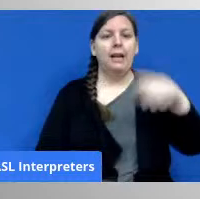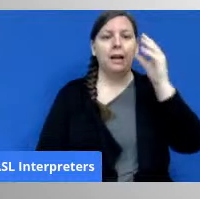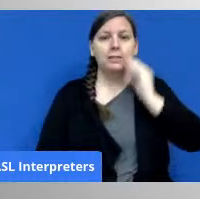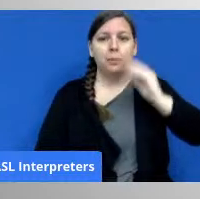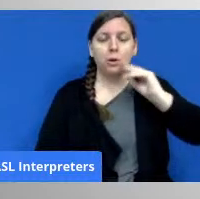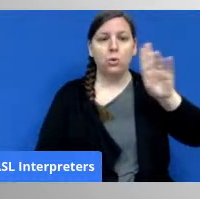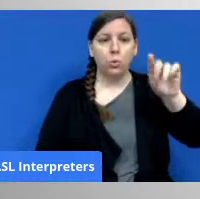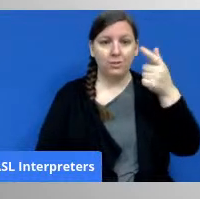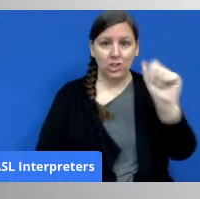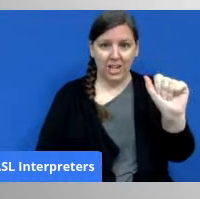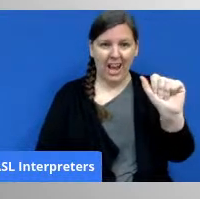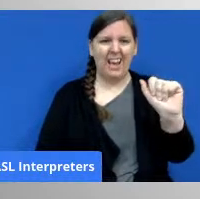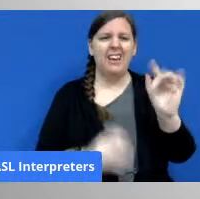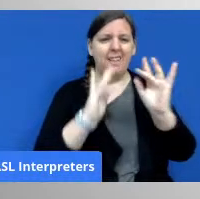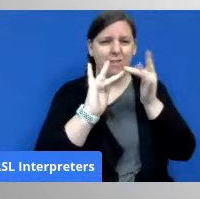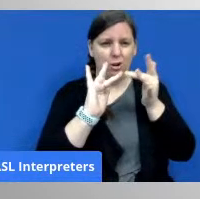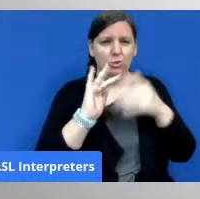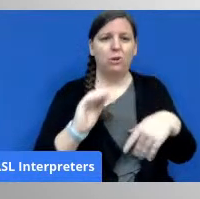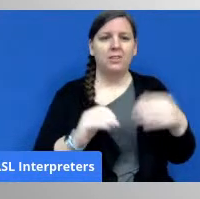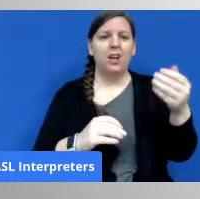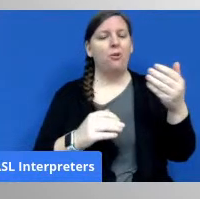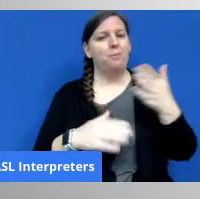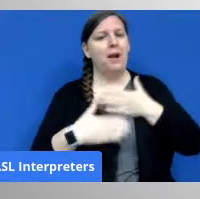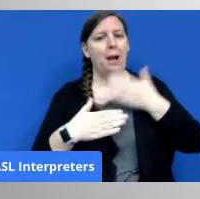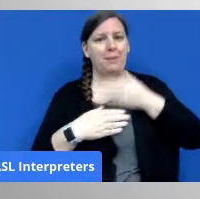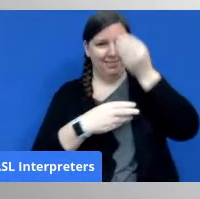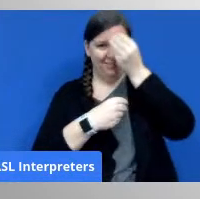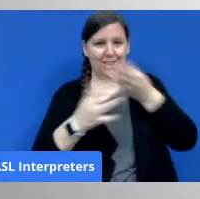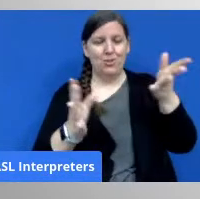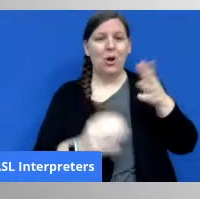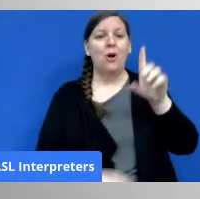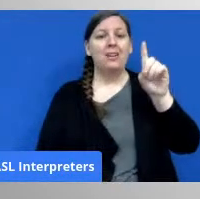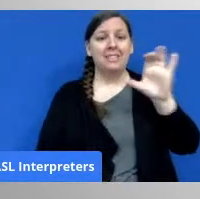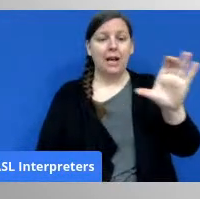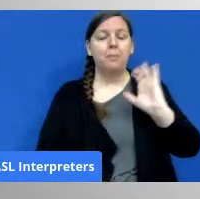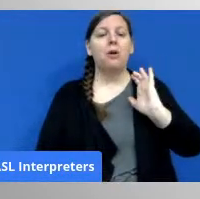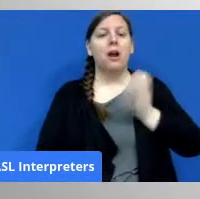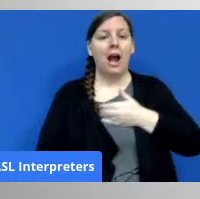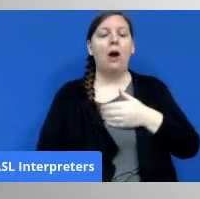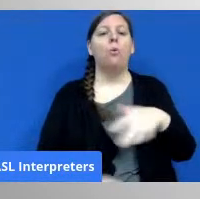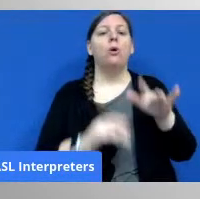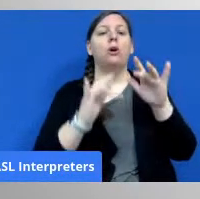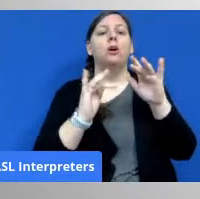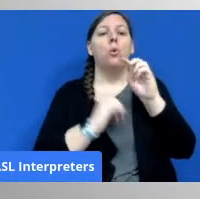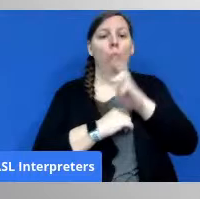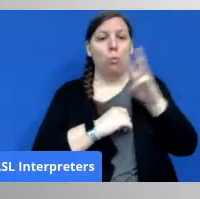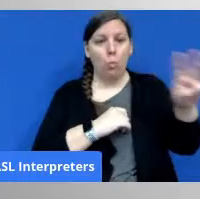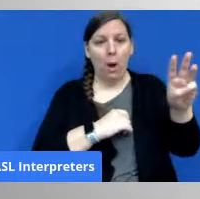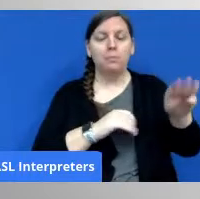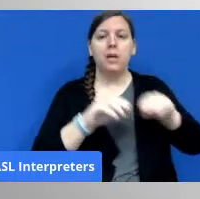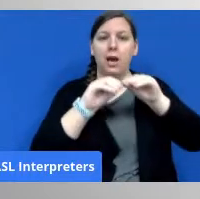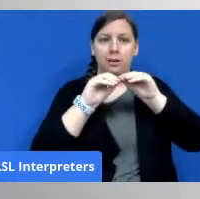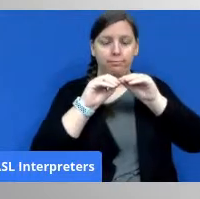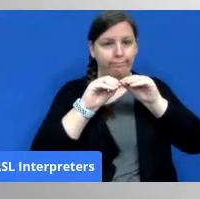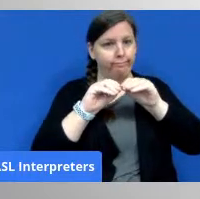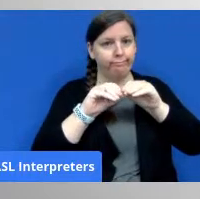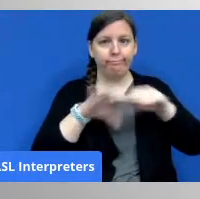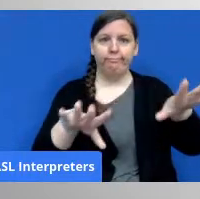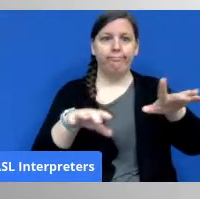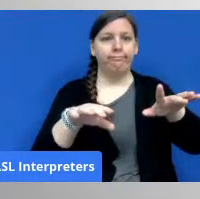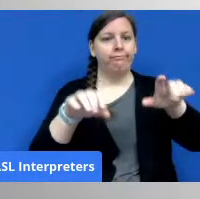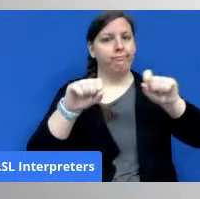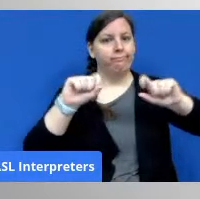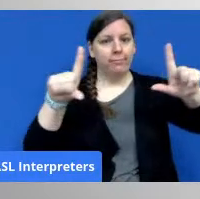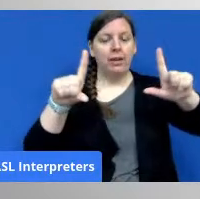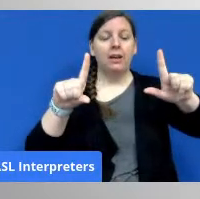December, our website launched, and it's a really exciting, I think, opportunity, and one that we hope to